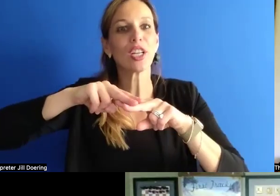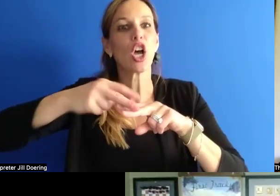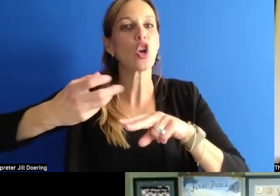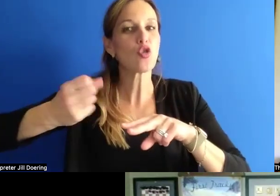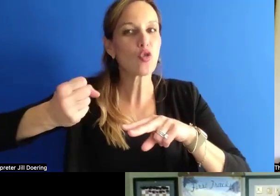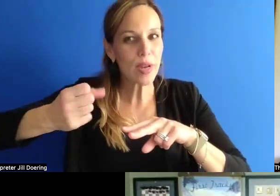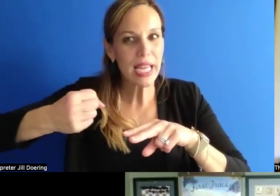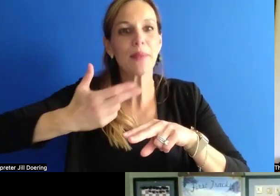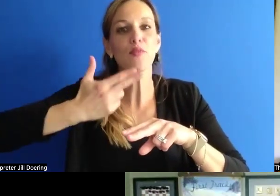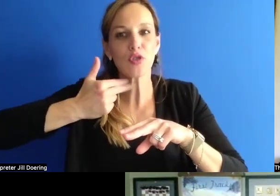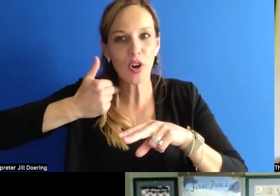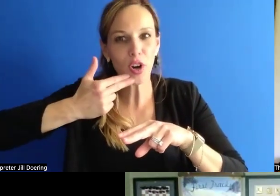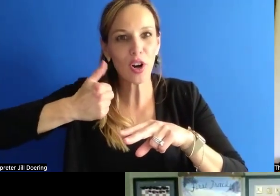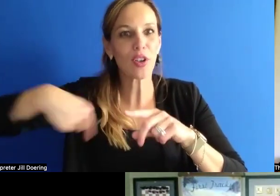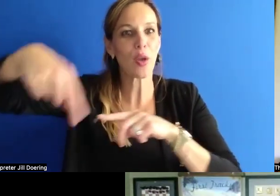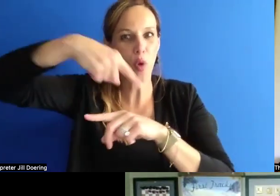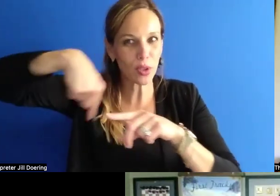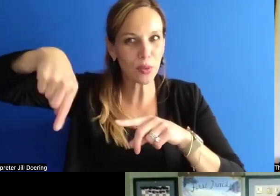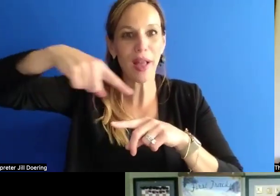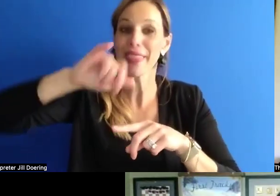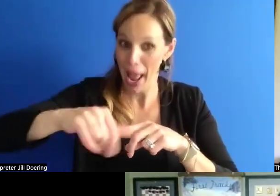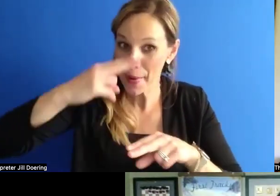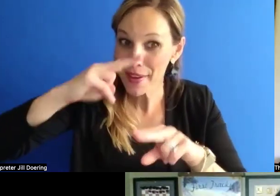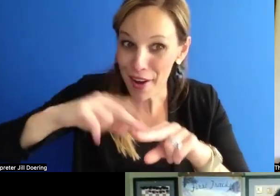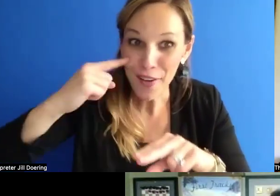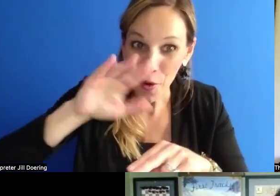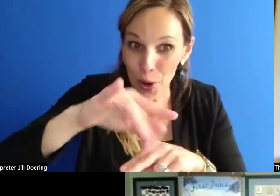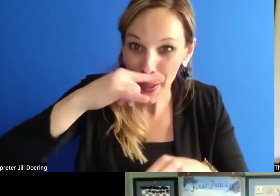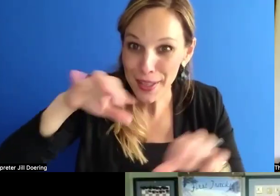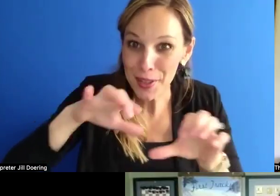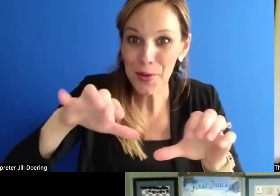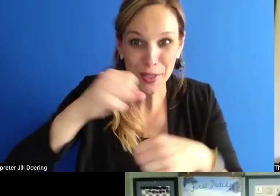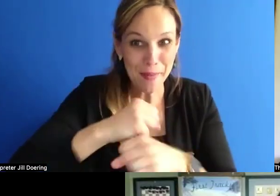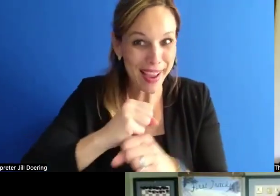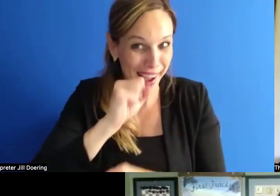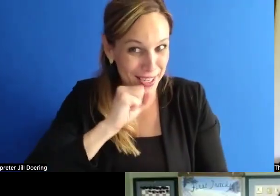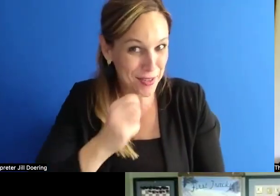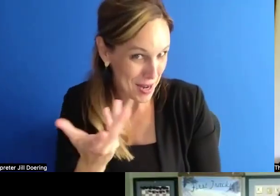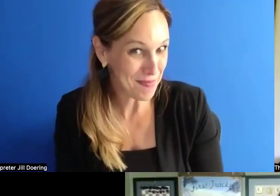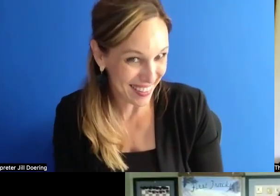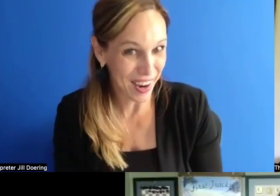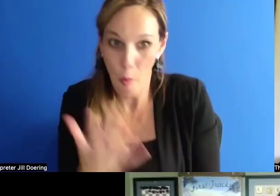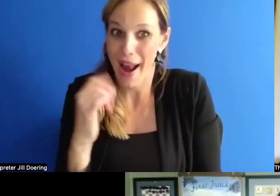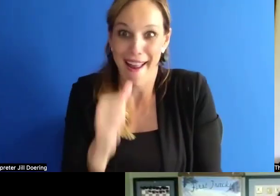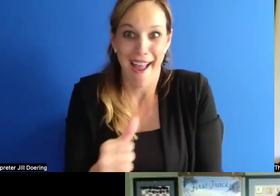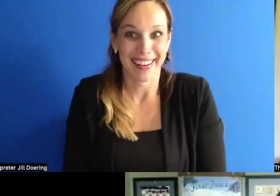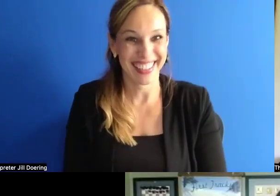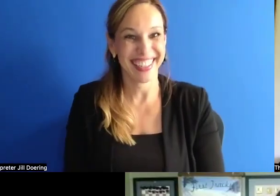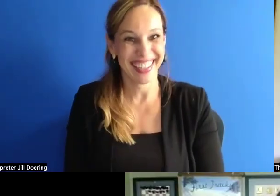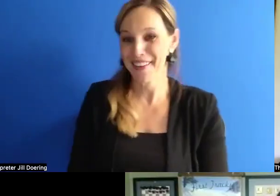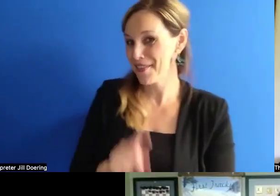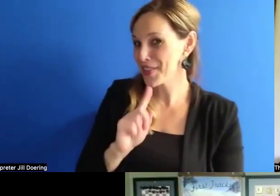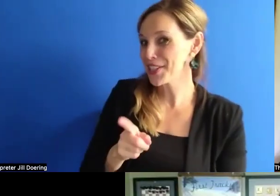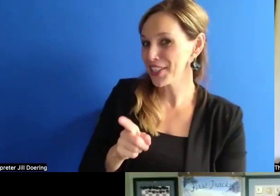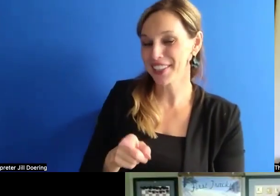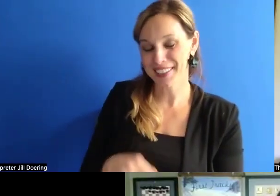it around. So that would be fun for kids to do. Why not? But yeah,